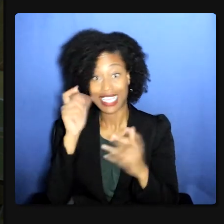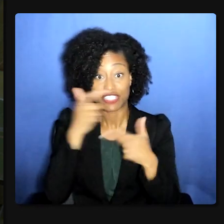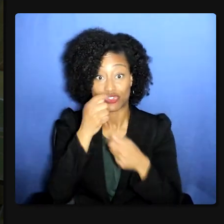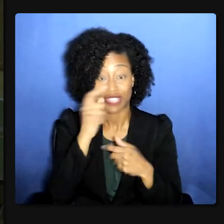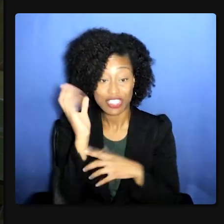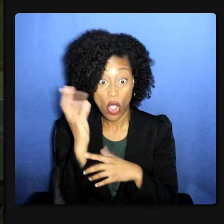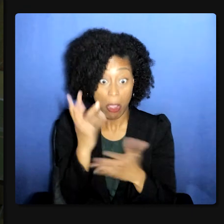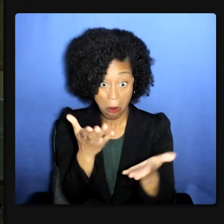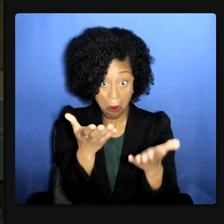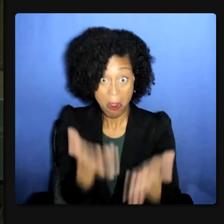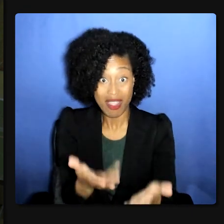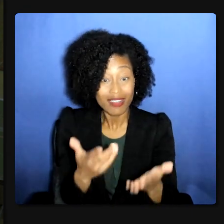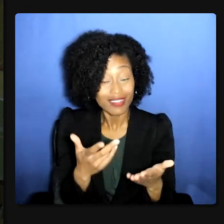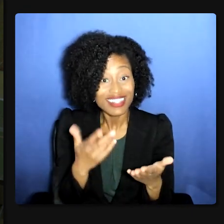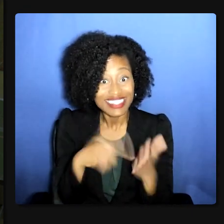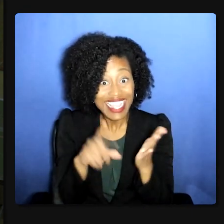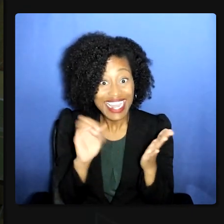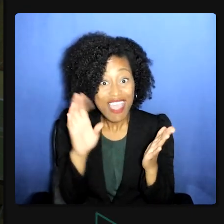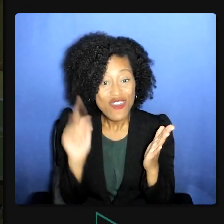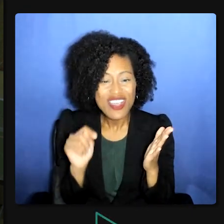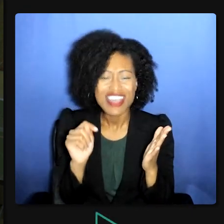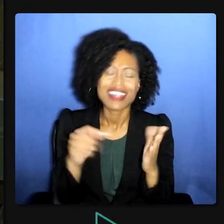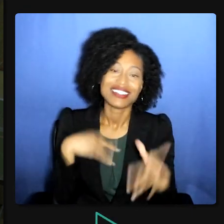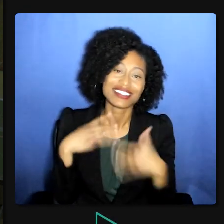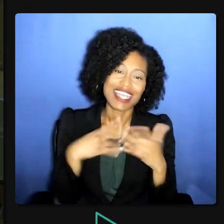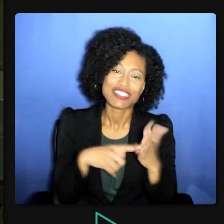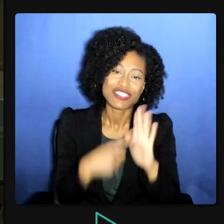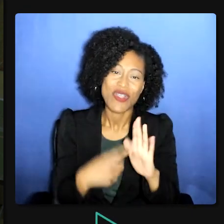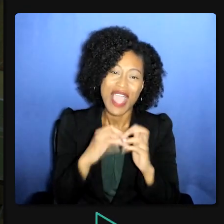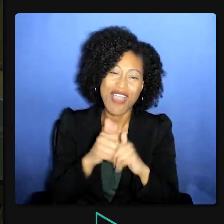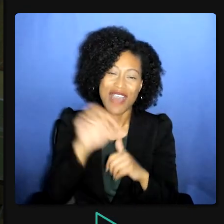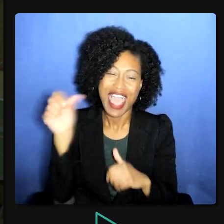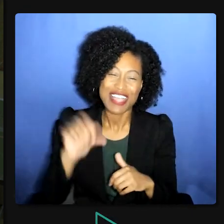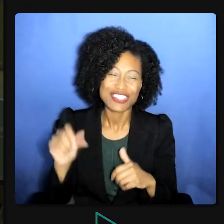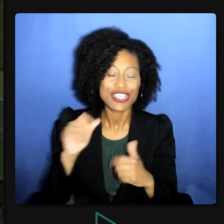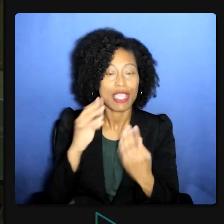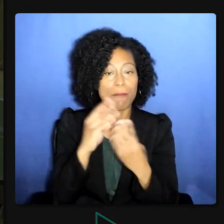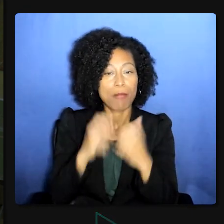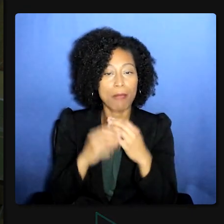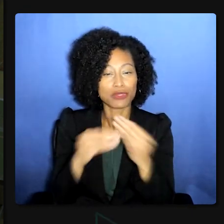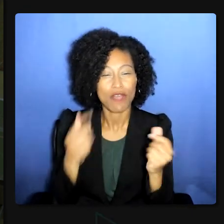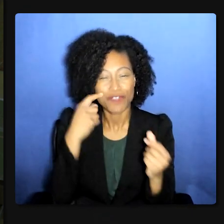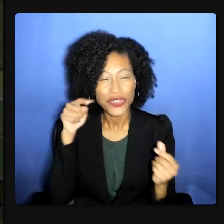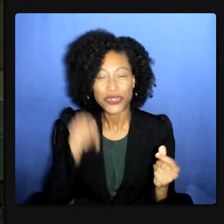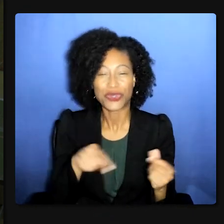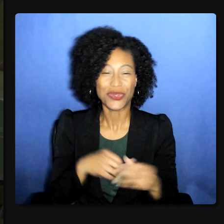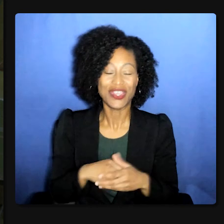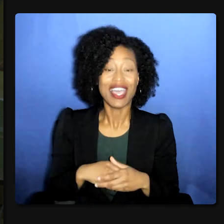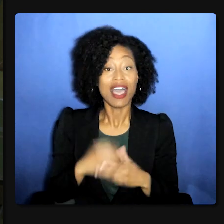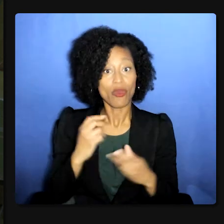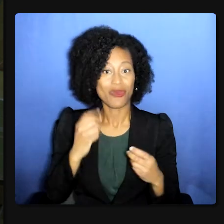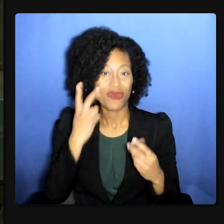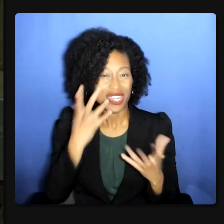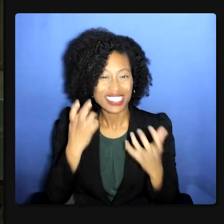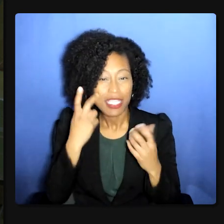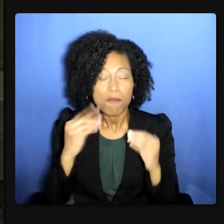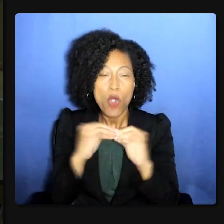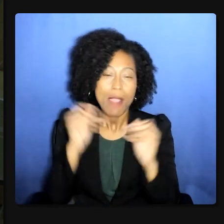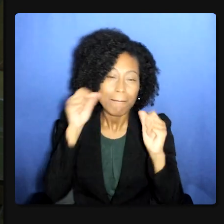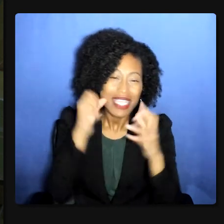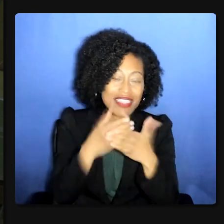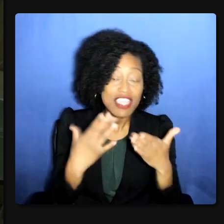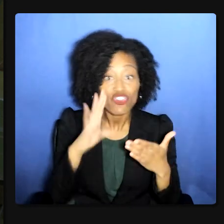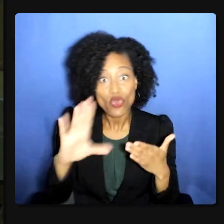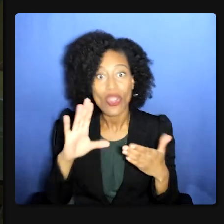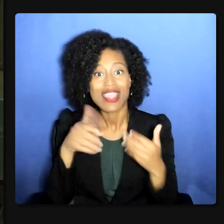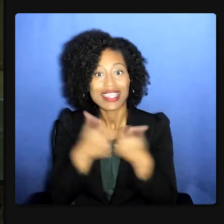been exciting showing you how Azure can solve the game production challenges of today. We'd love to see the amazing things we can do together to